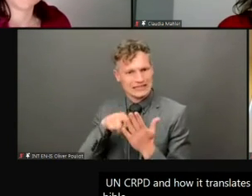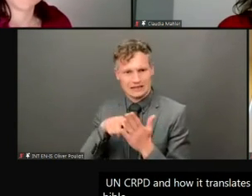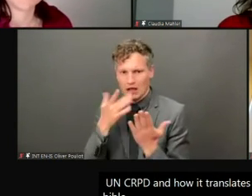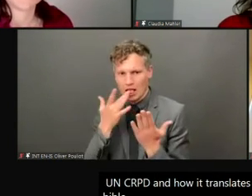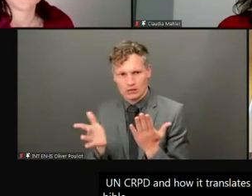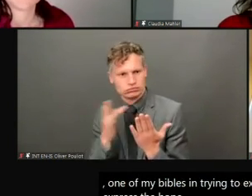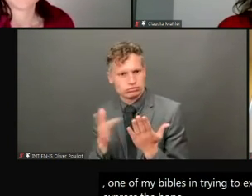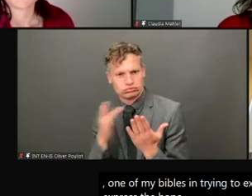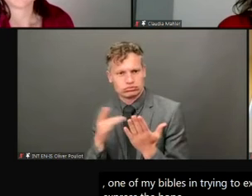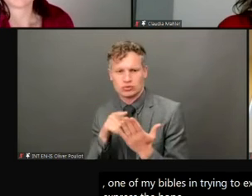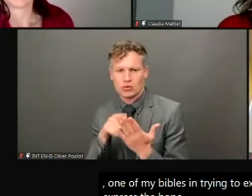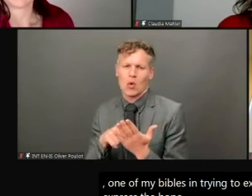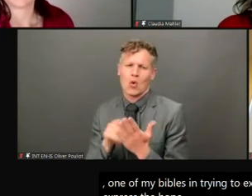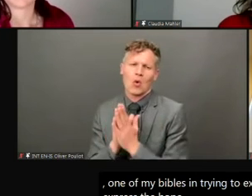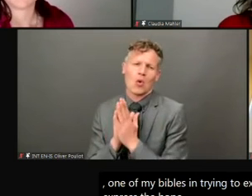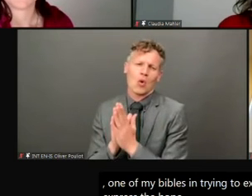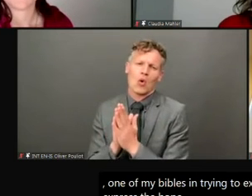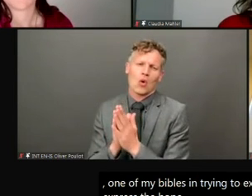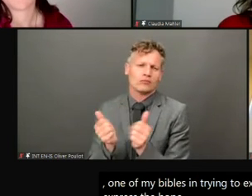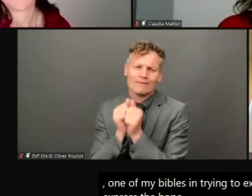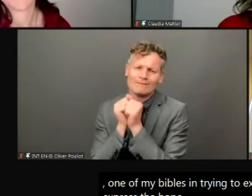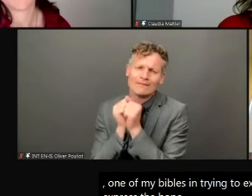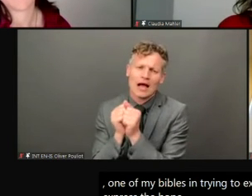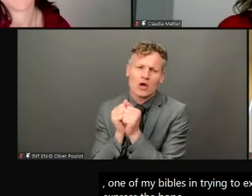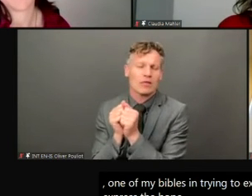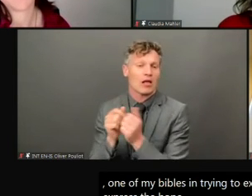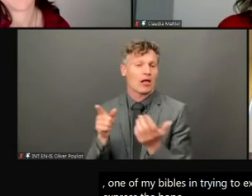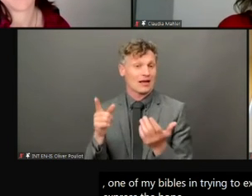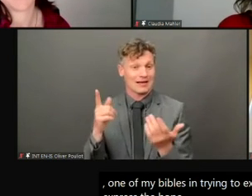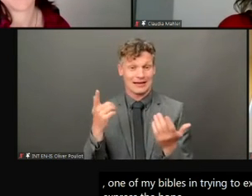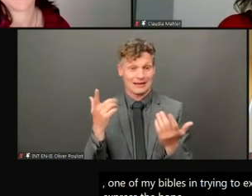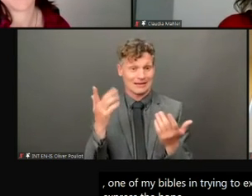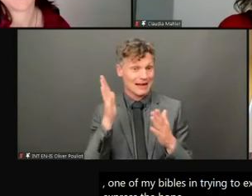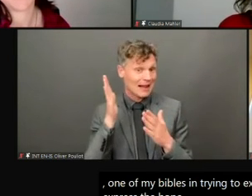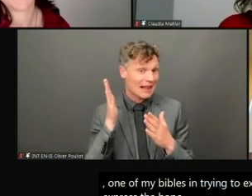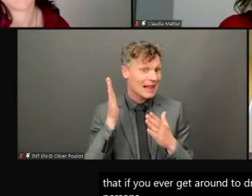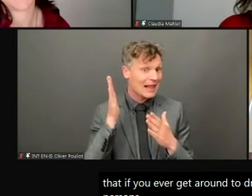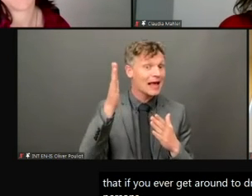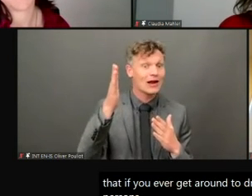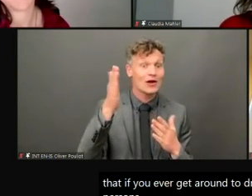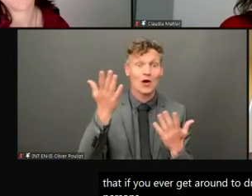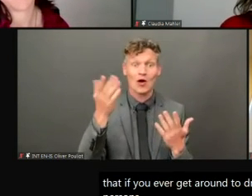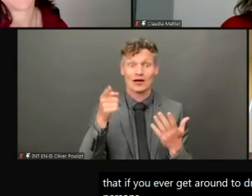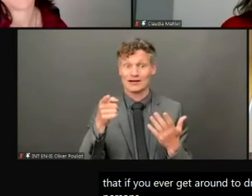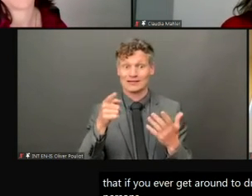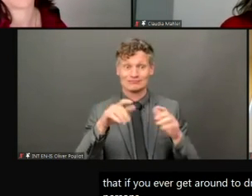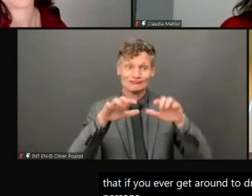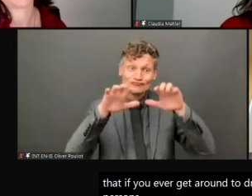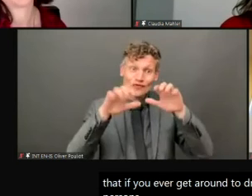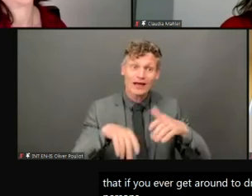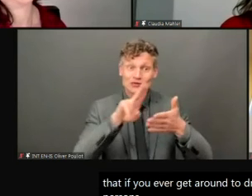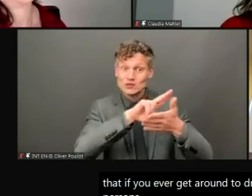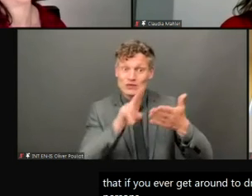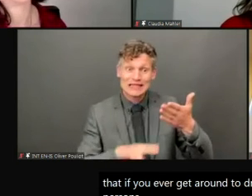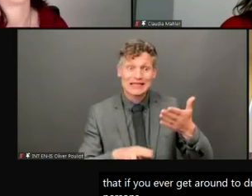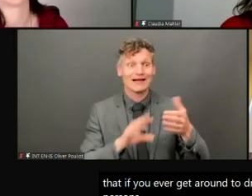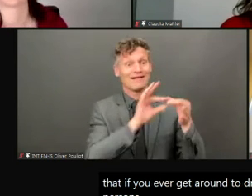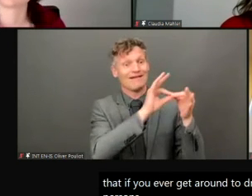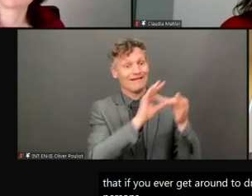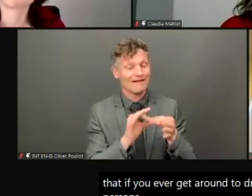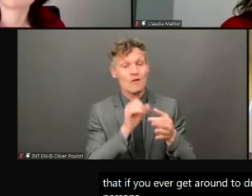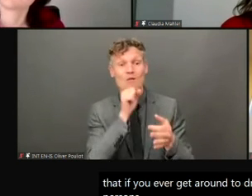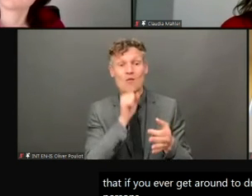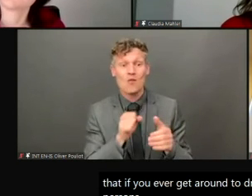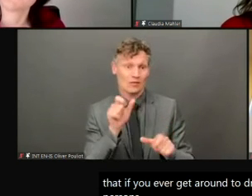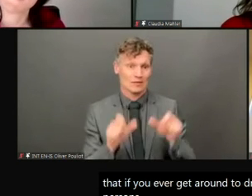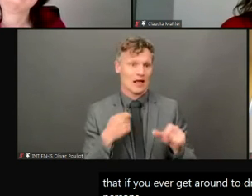to drafting the treaty on older persons, this element of intersectionality, amongst others, would be